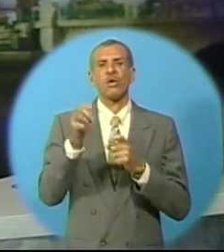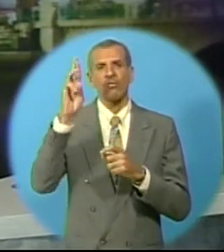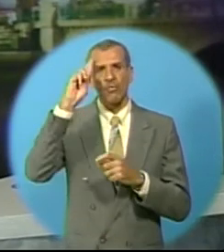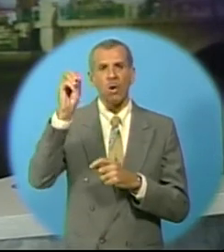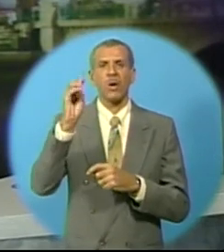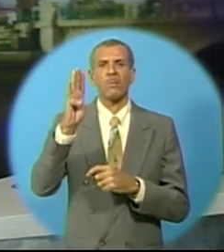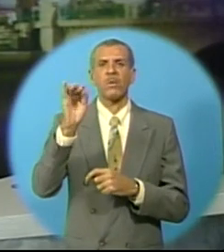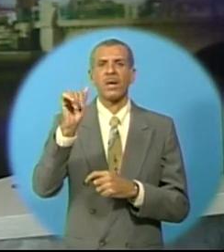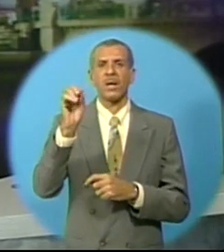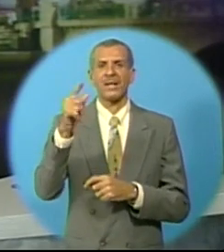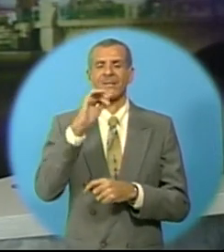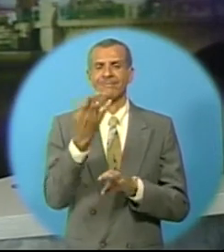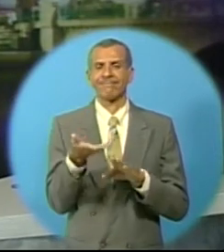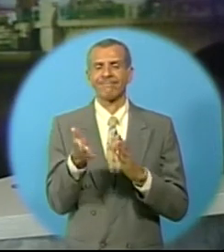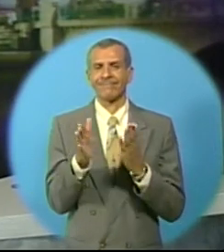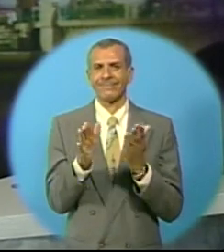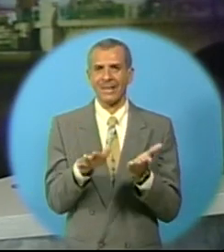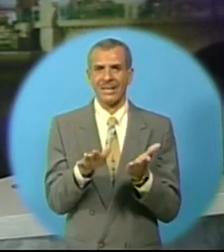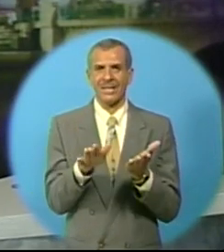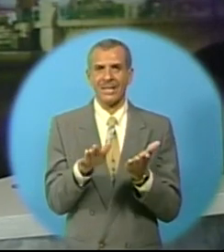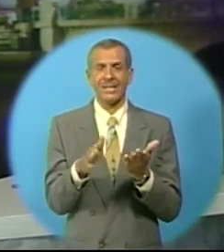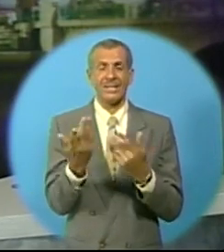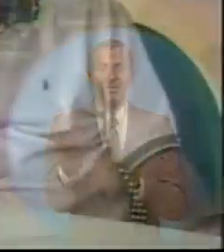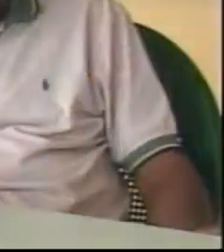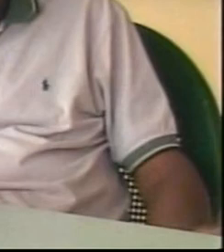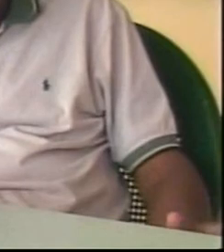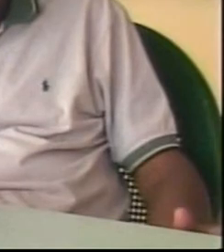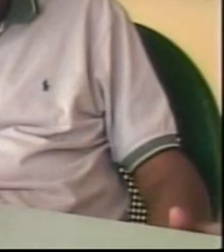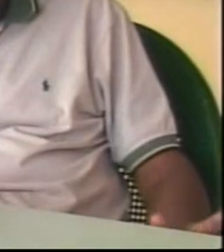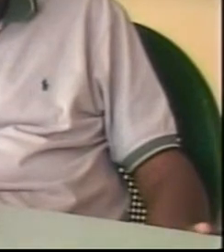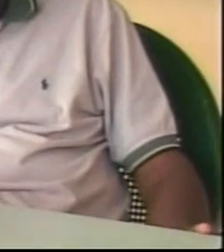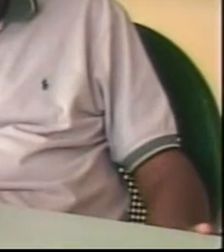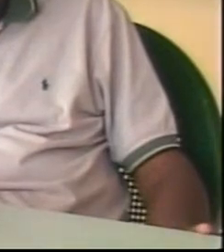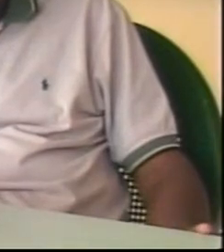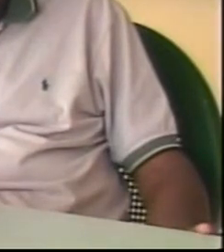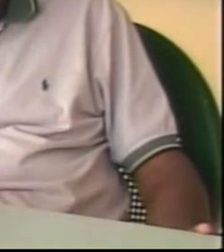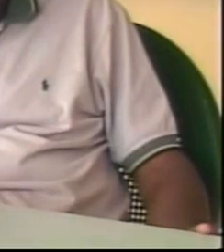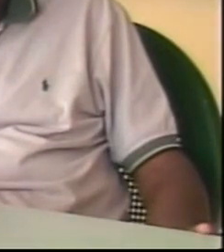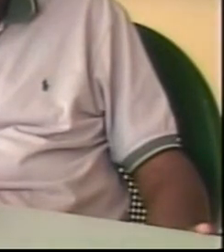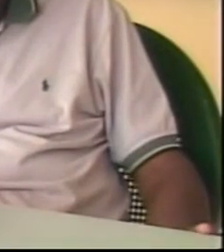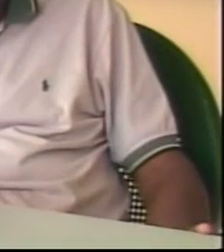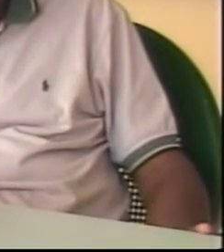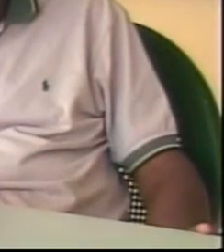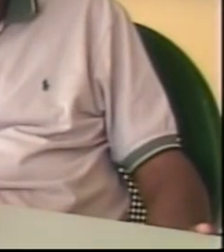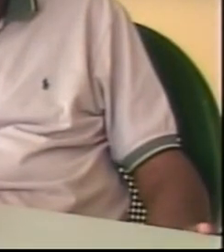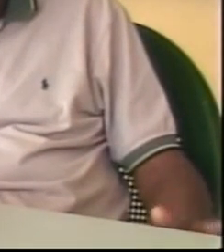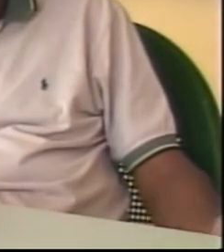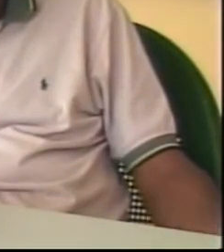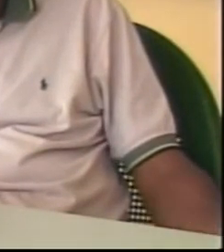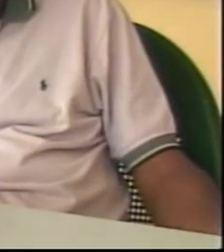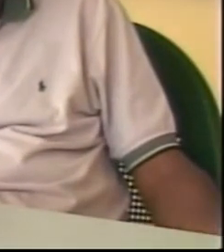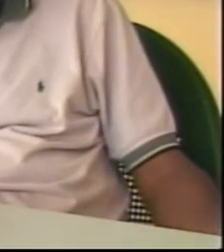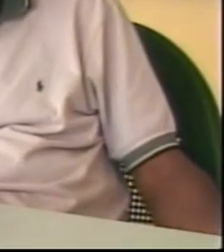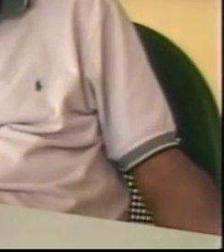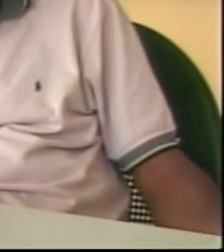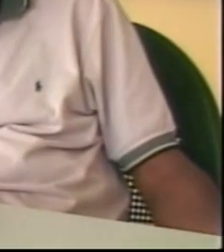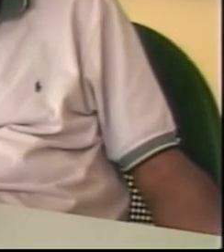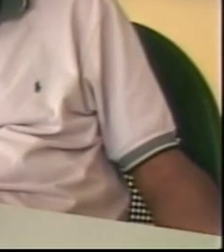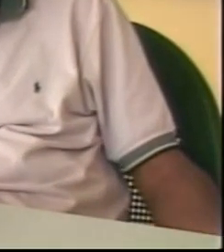Beyer is dead. He passed away just after midday today at the Queen Elizabeth Hospital. Beyer, who had been ill for some time,